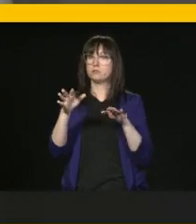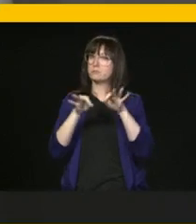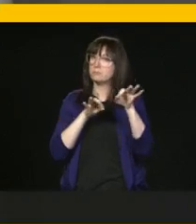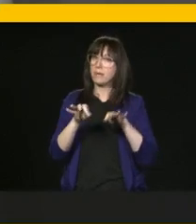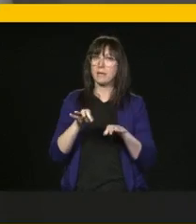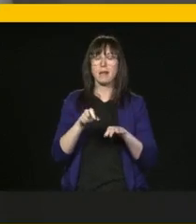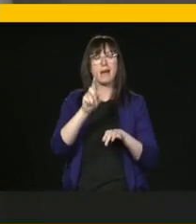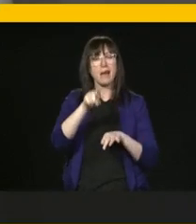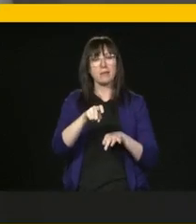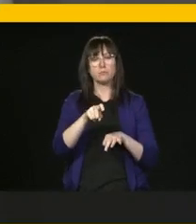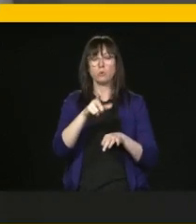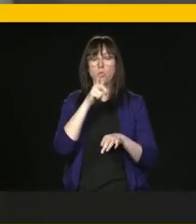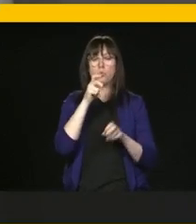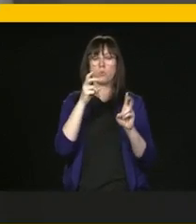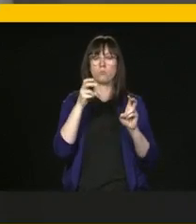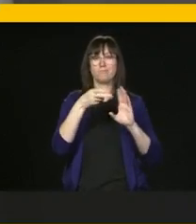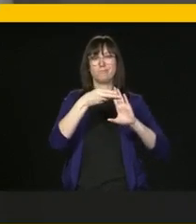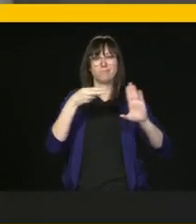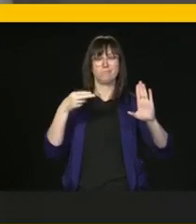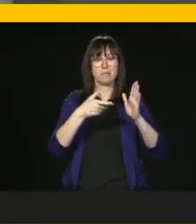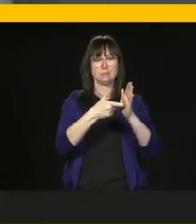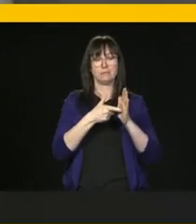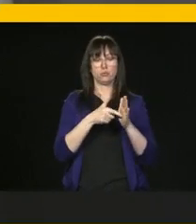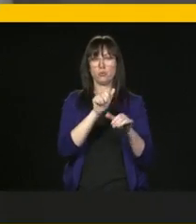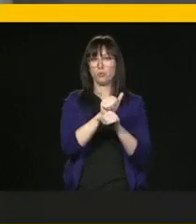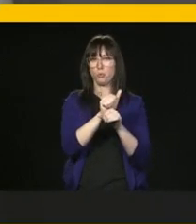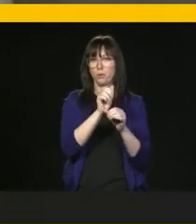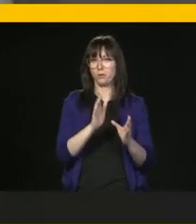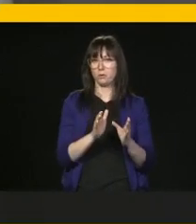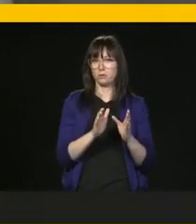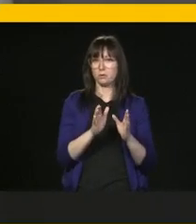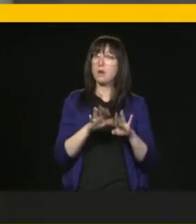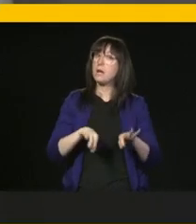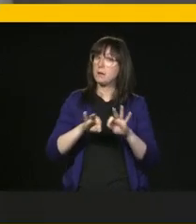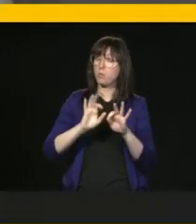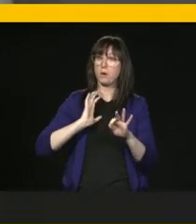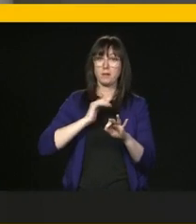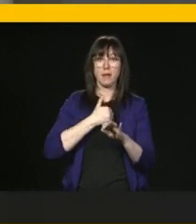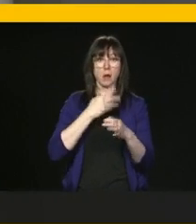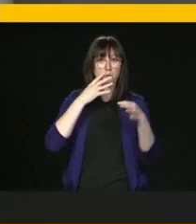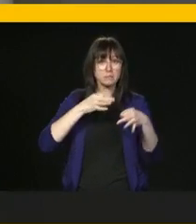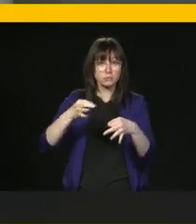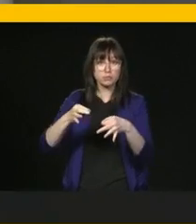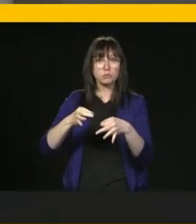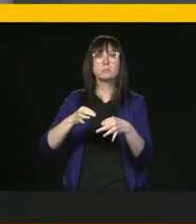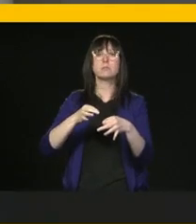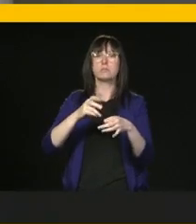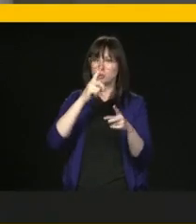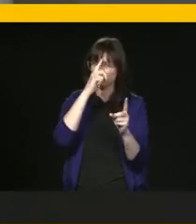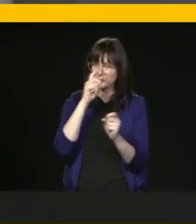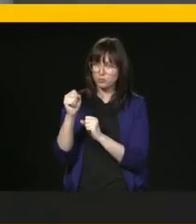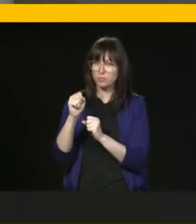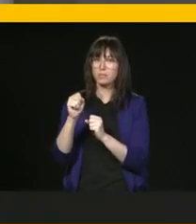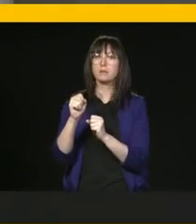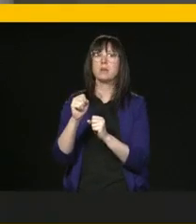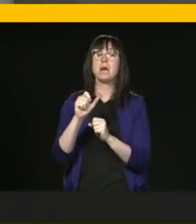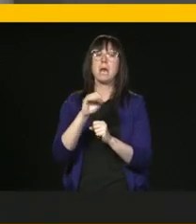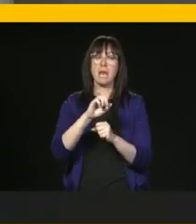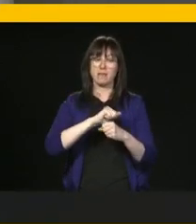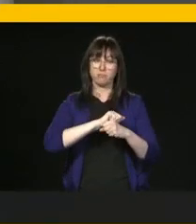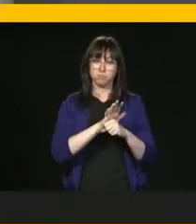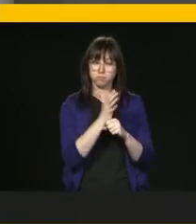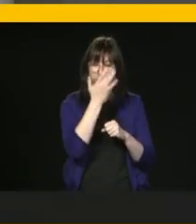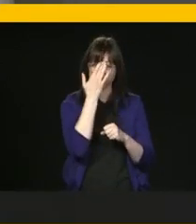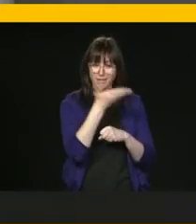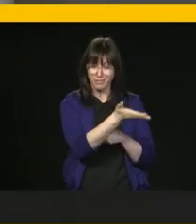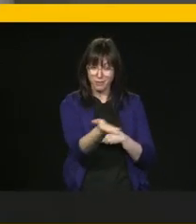very important that what we do is strategic and based on the presentation of disease and what we see as the epidemiology of that disease and how